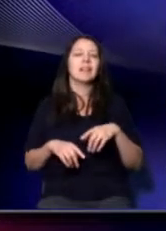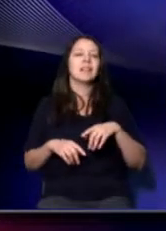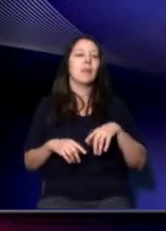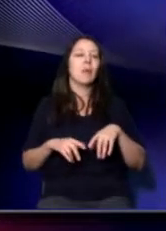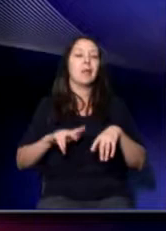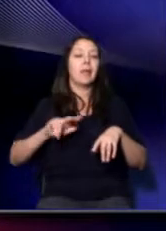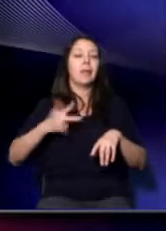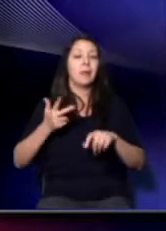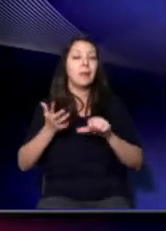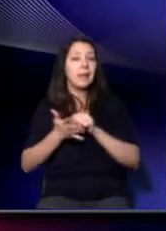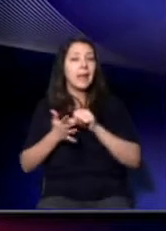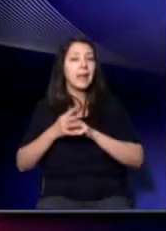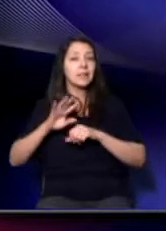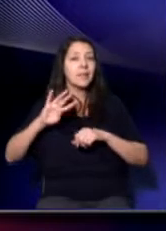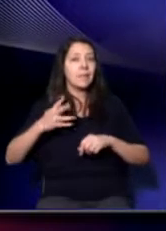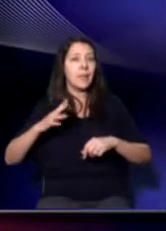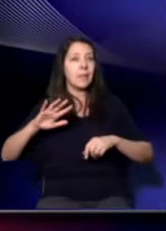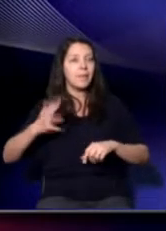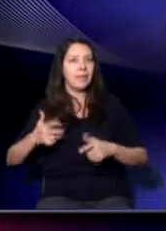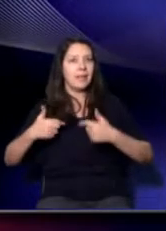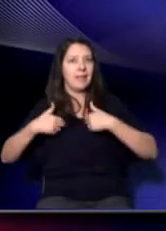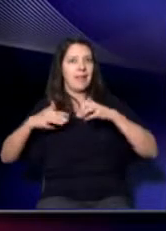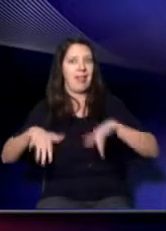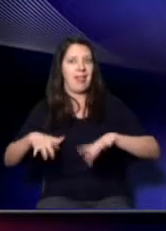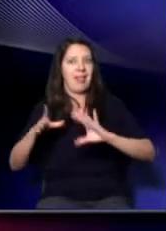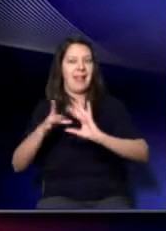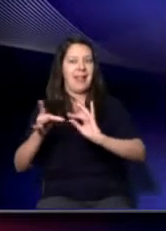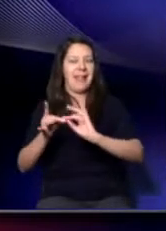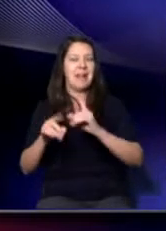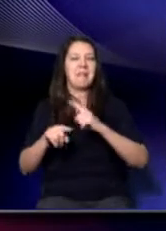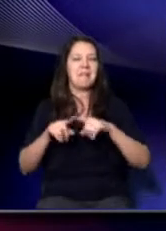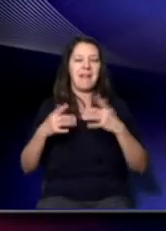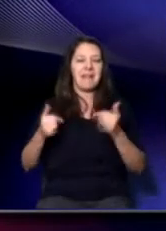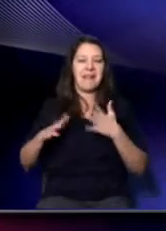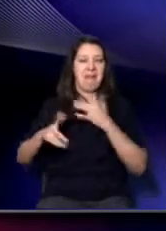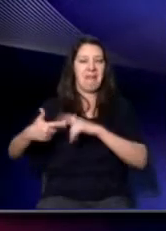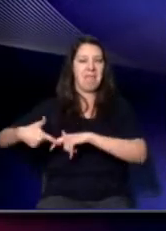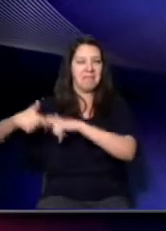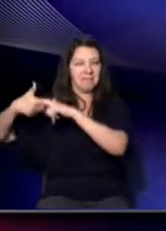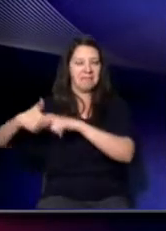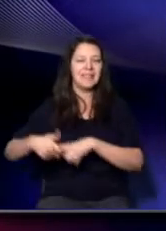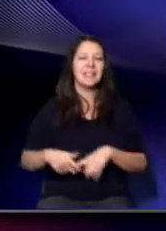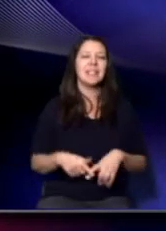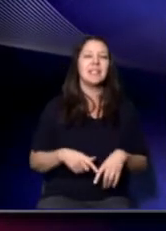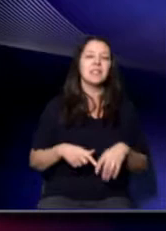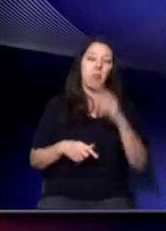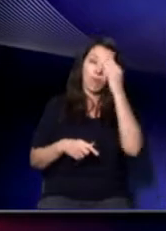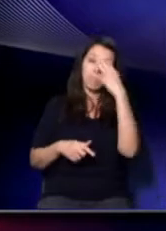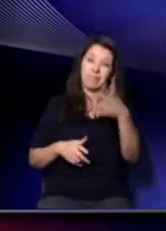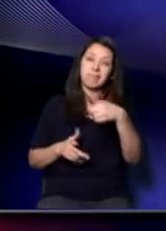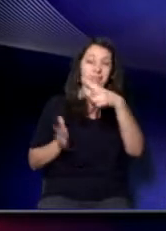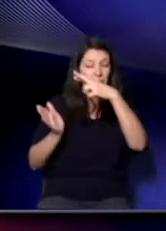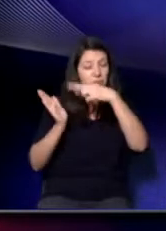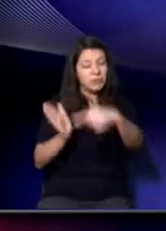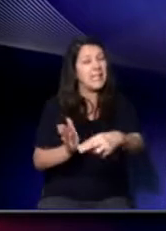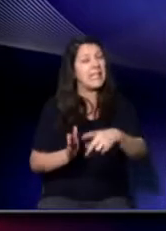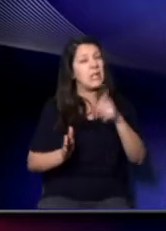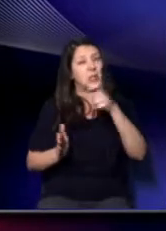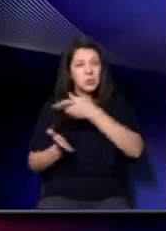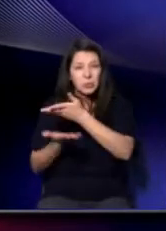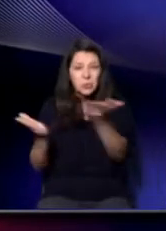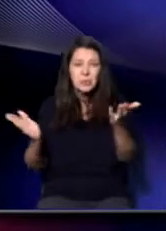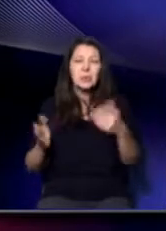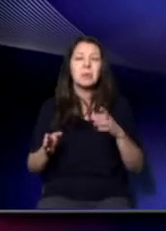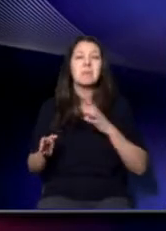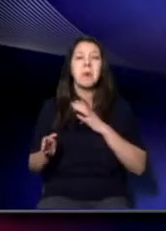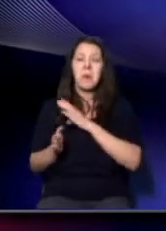6th pages. So I think I'm going to stop right now. But I want you to read this and really